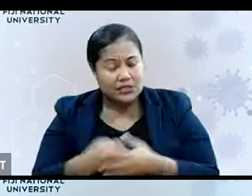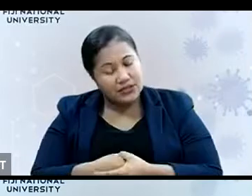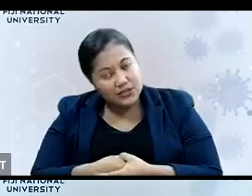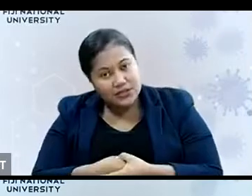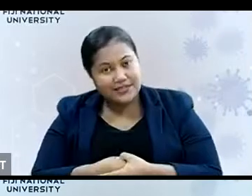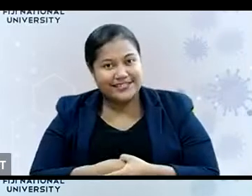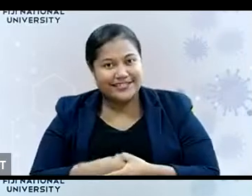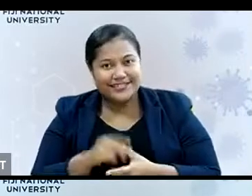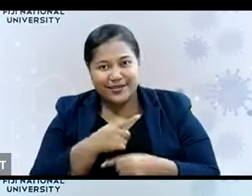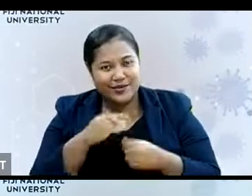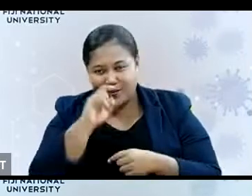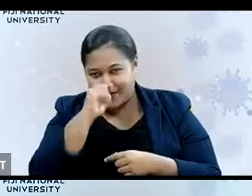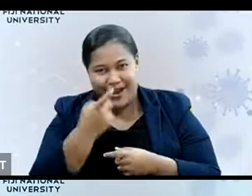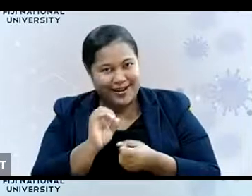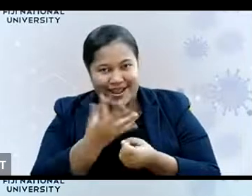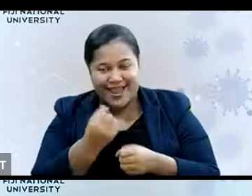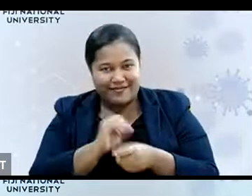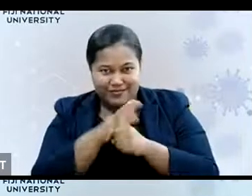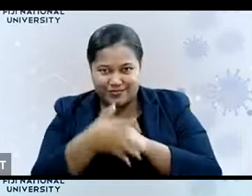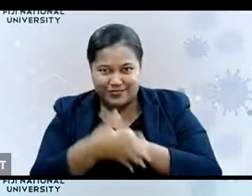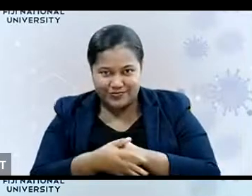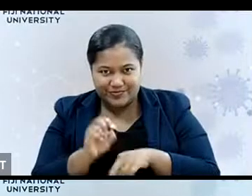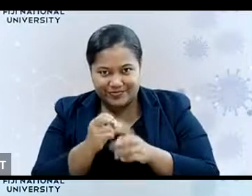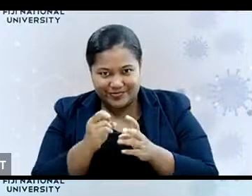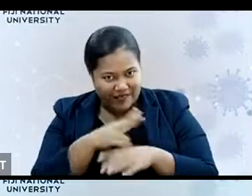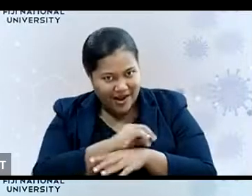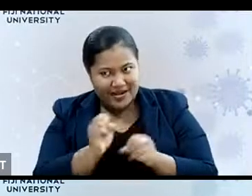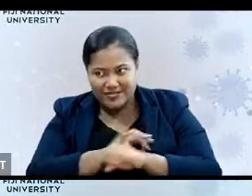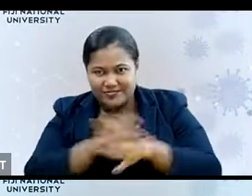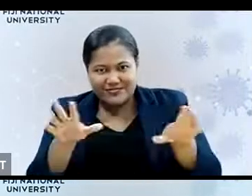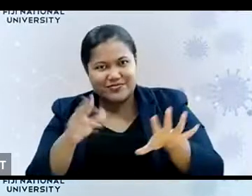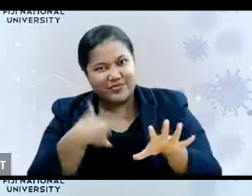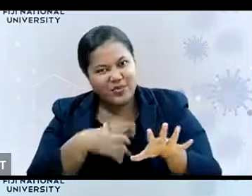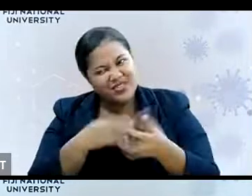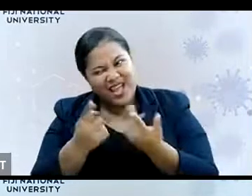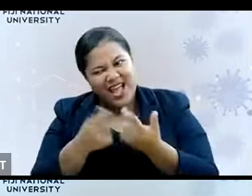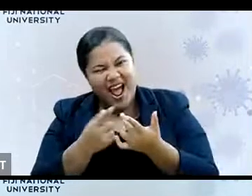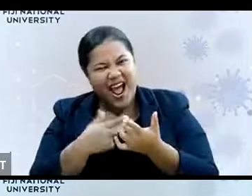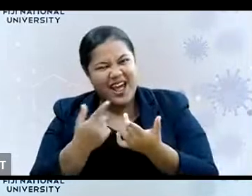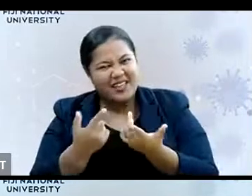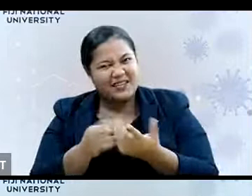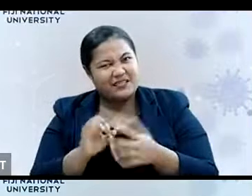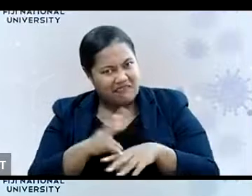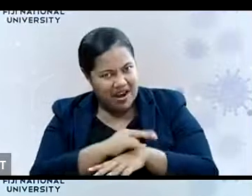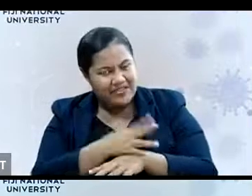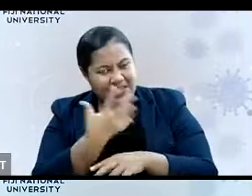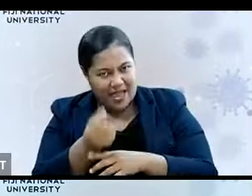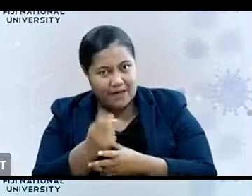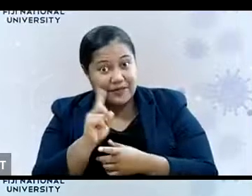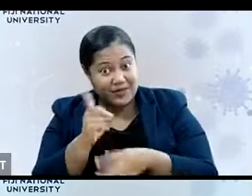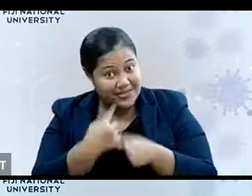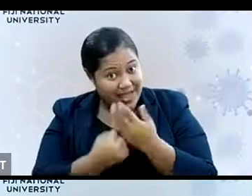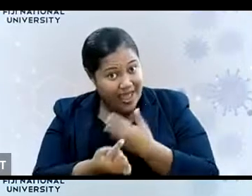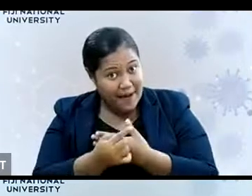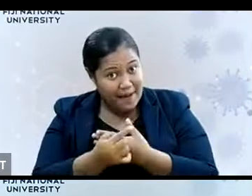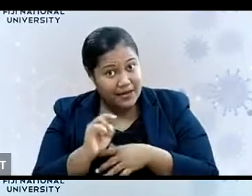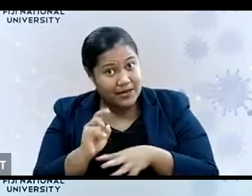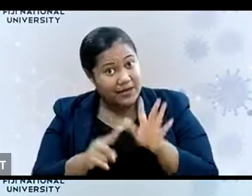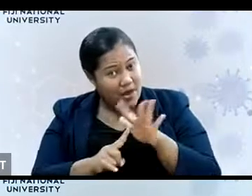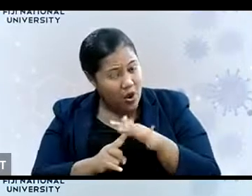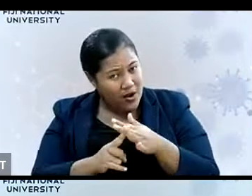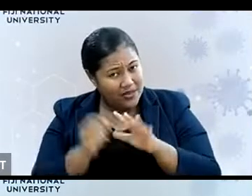the COVID viruses circulating as we have other respiratory viruses. But if we have that happening in the context of a